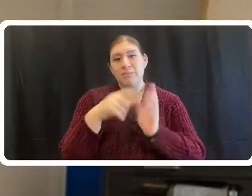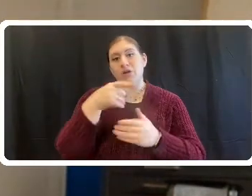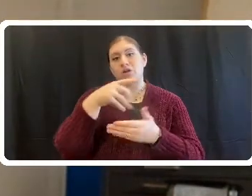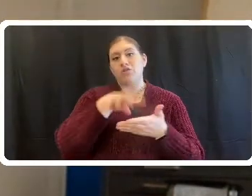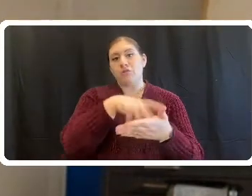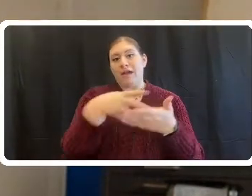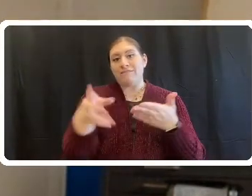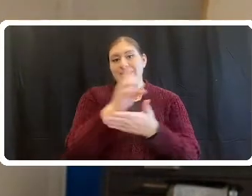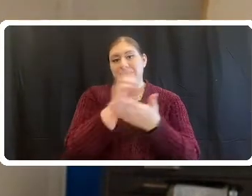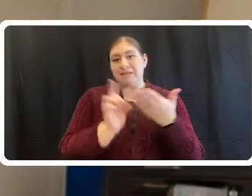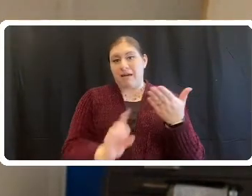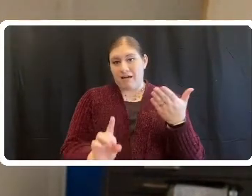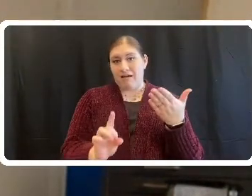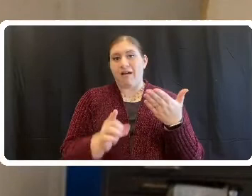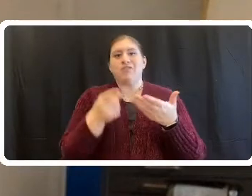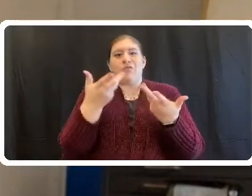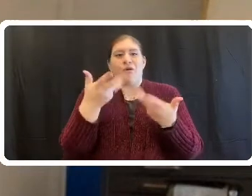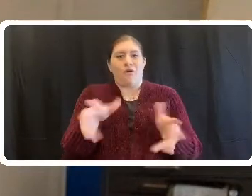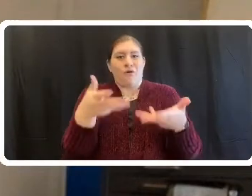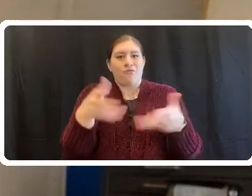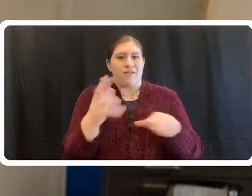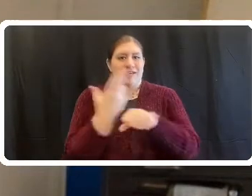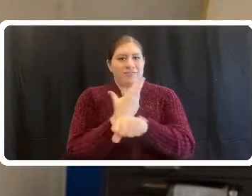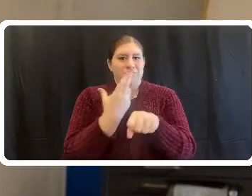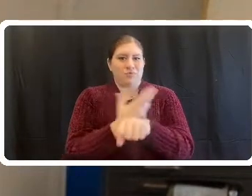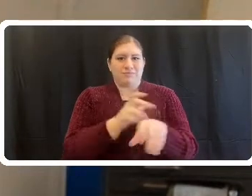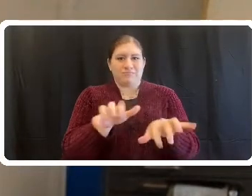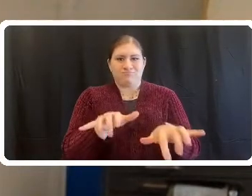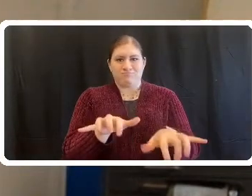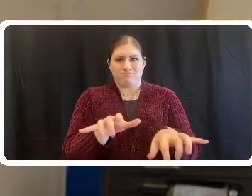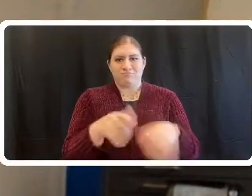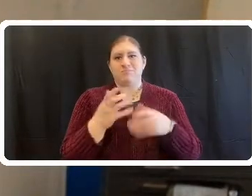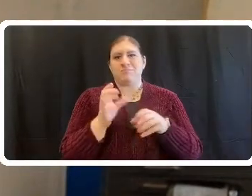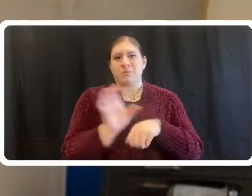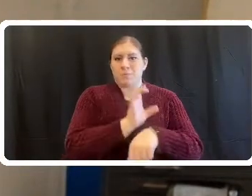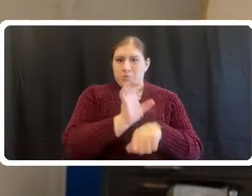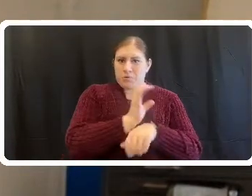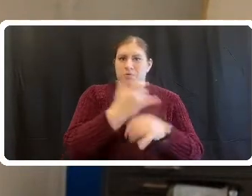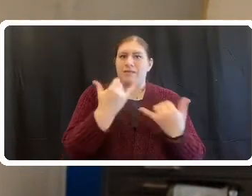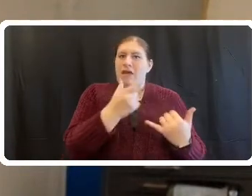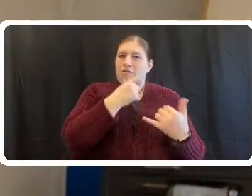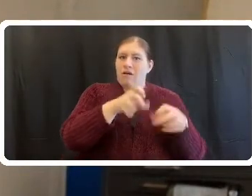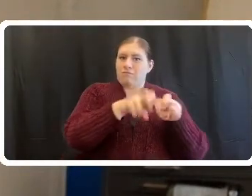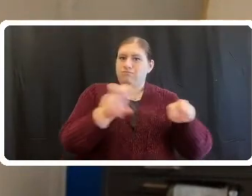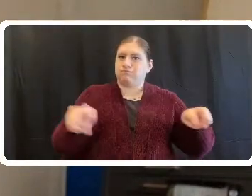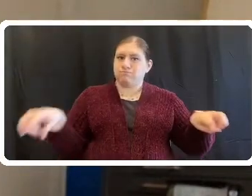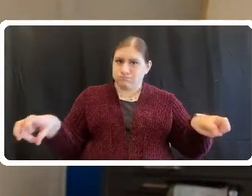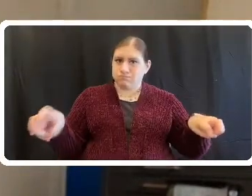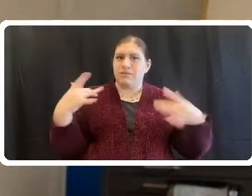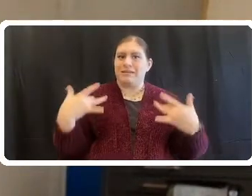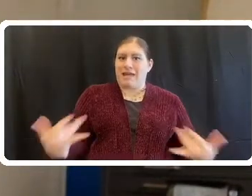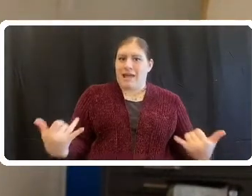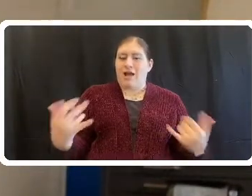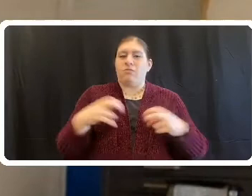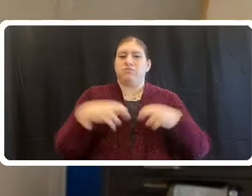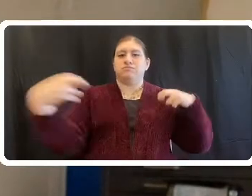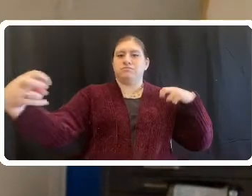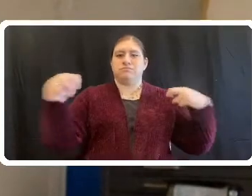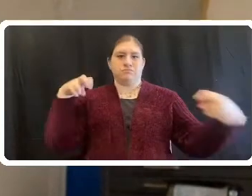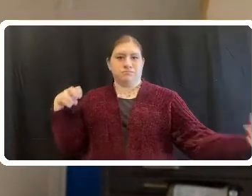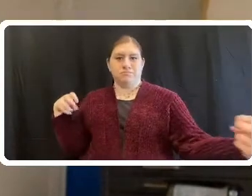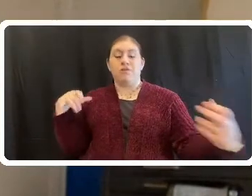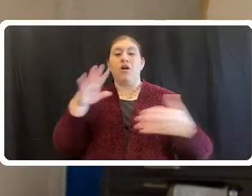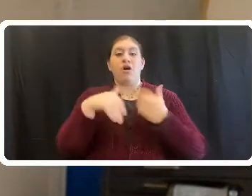graphic design, you're already working digitally. It's just that you're not working face to face. So, all of